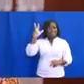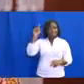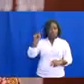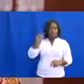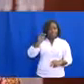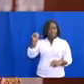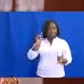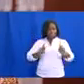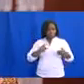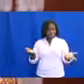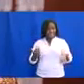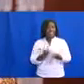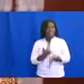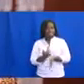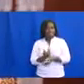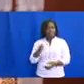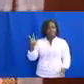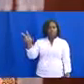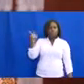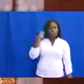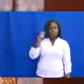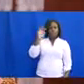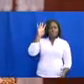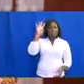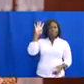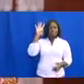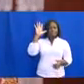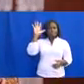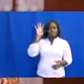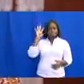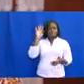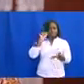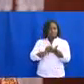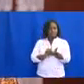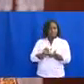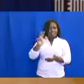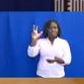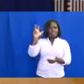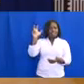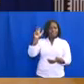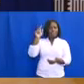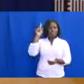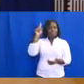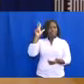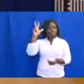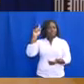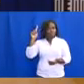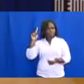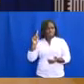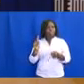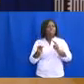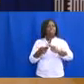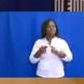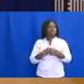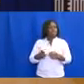million, 254,331, is one of the highest on the